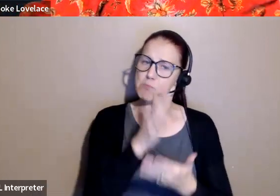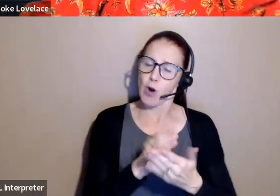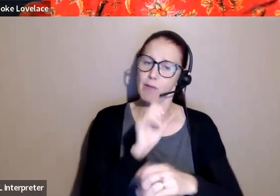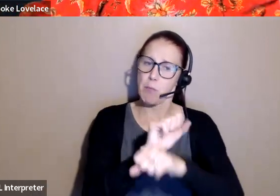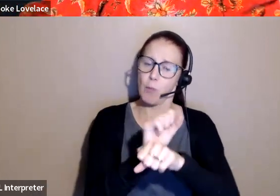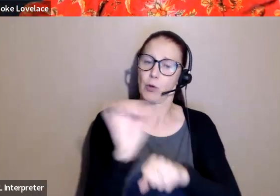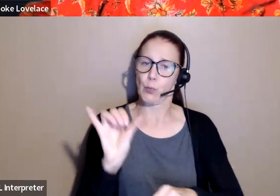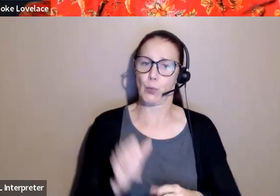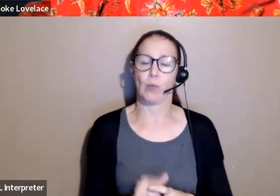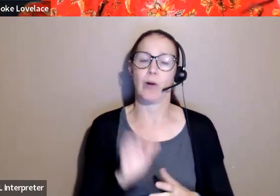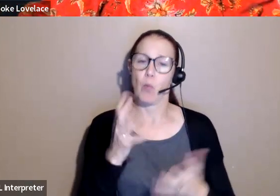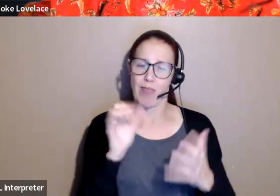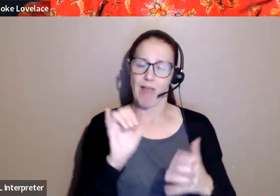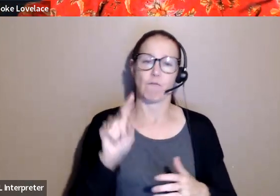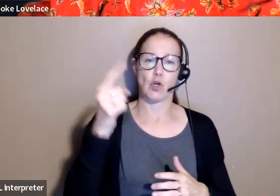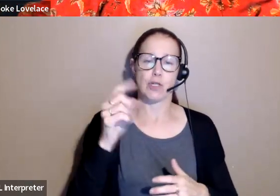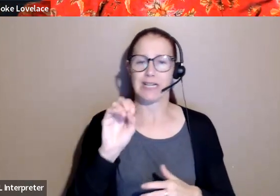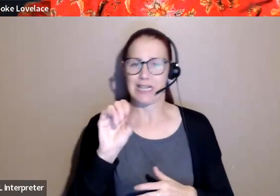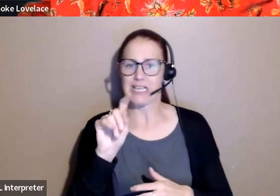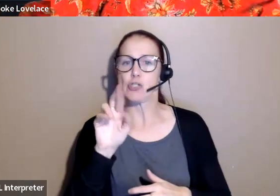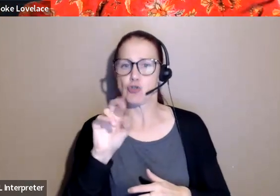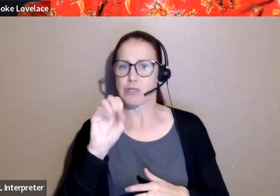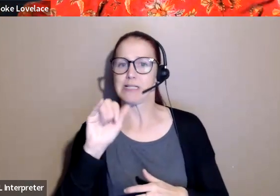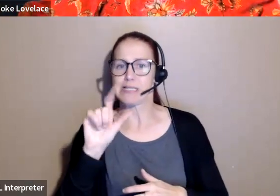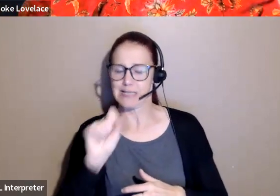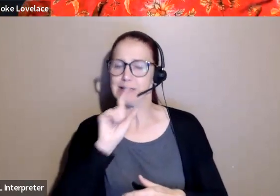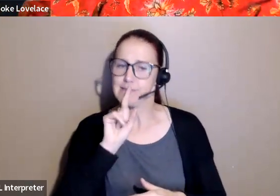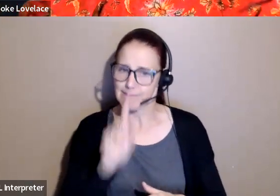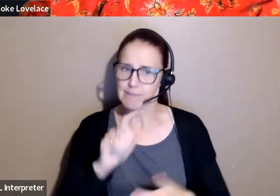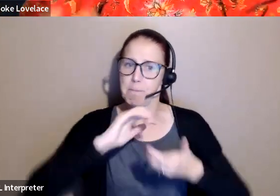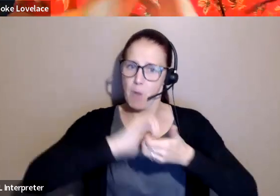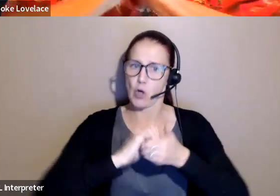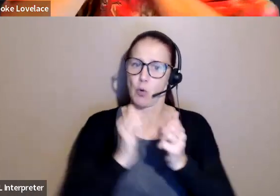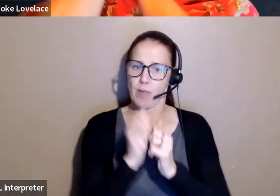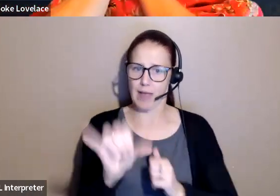So Easter Seals is definitely a partner in that.